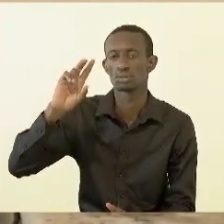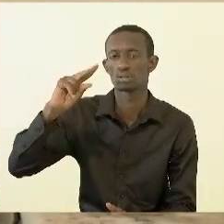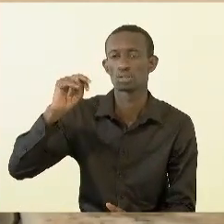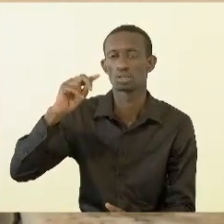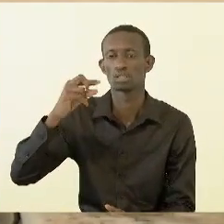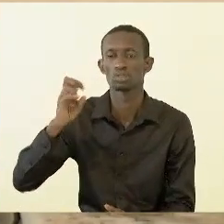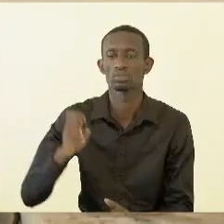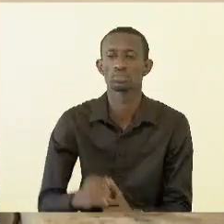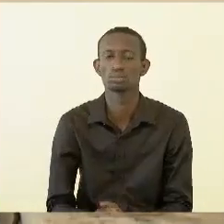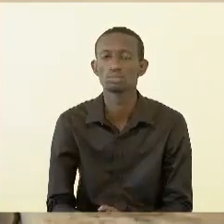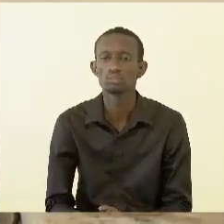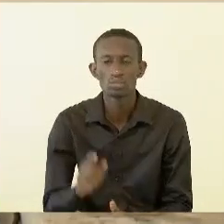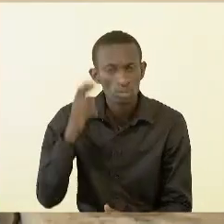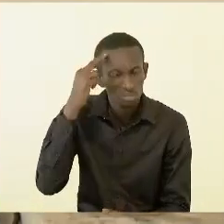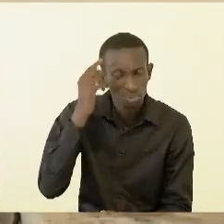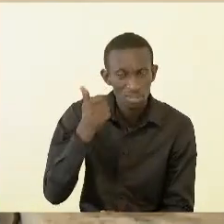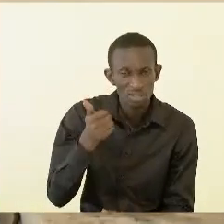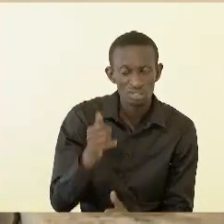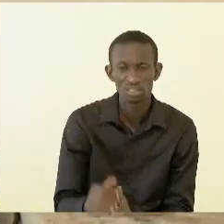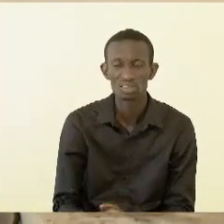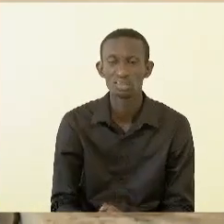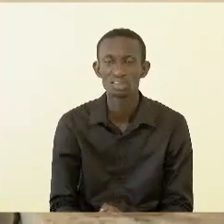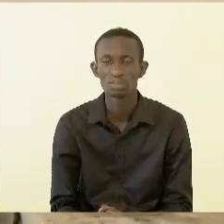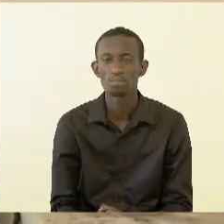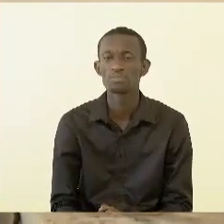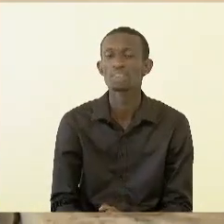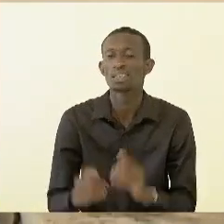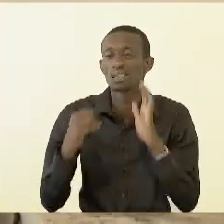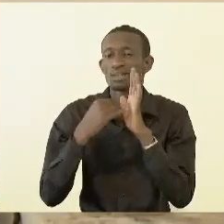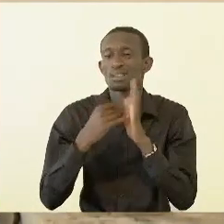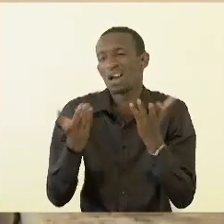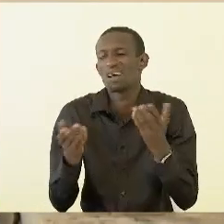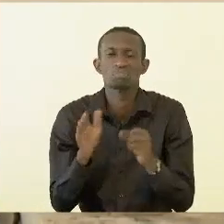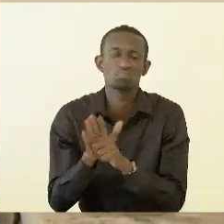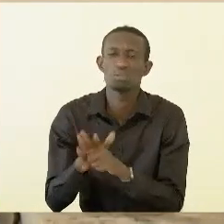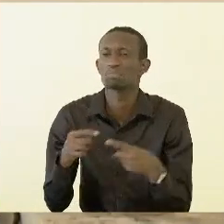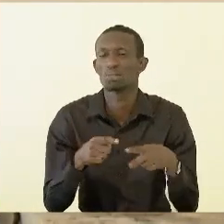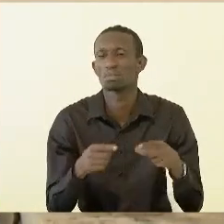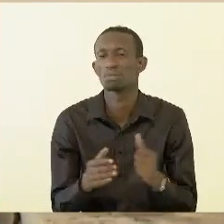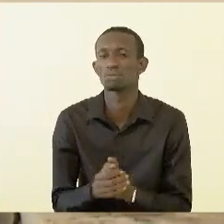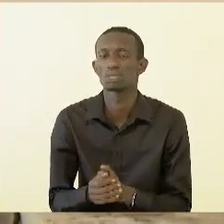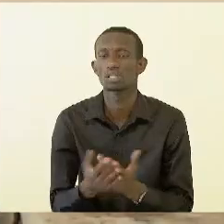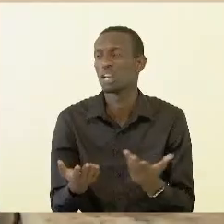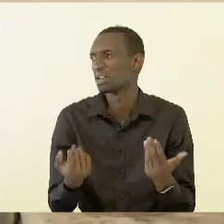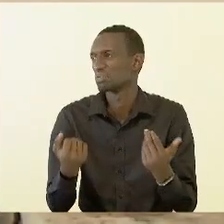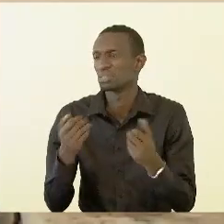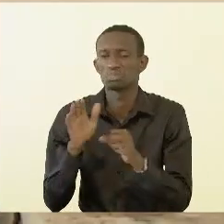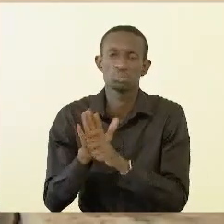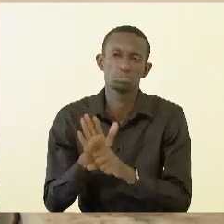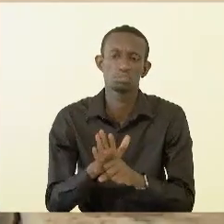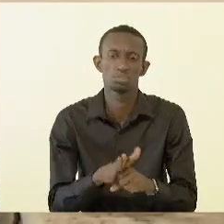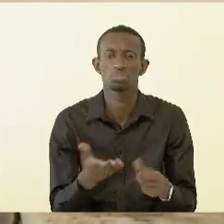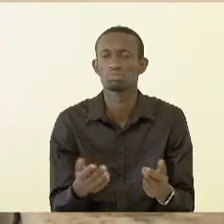And I said, if you remember very well, that the indicators are so many. We have so many